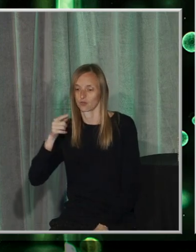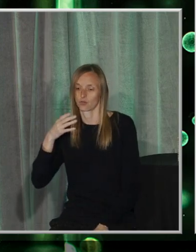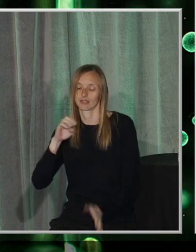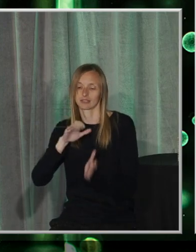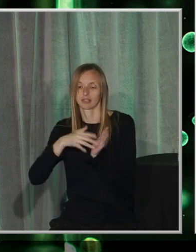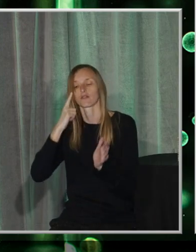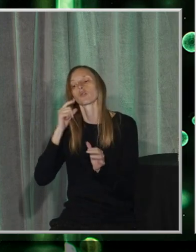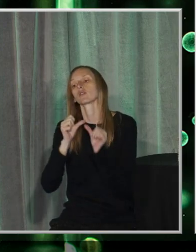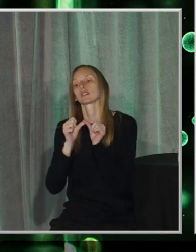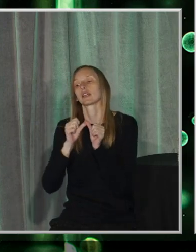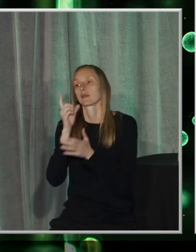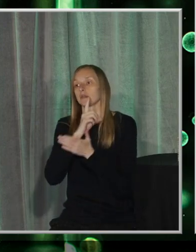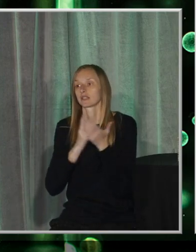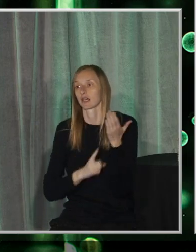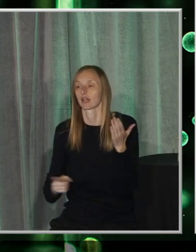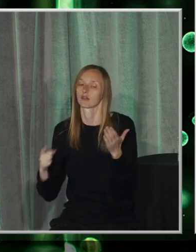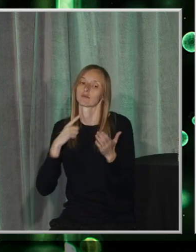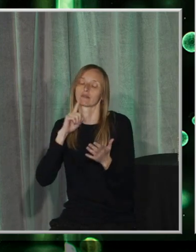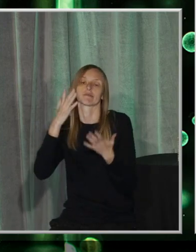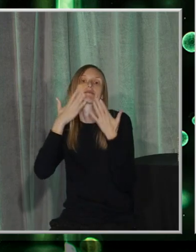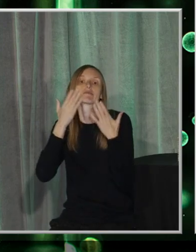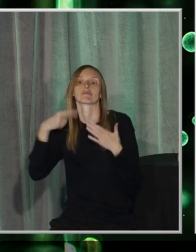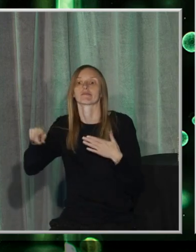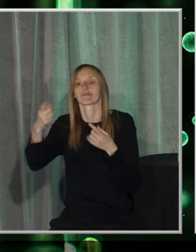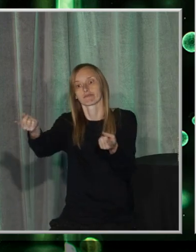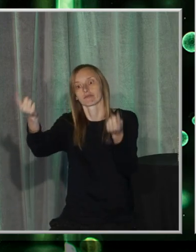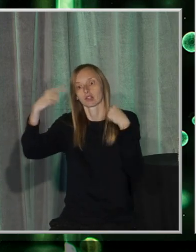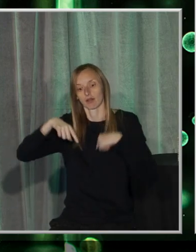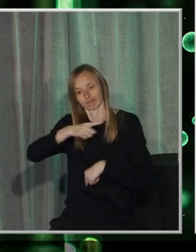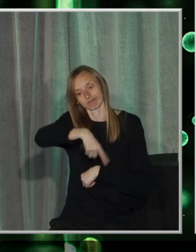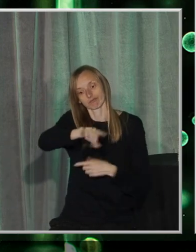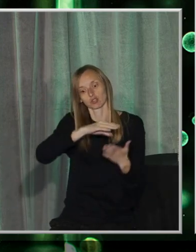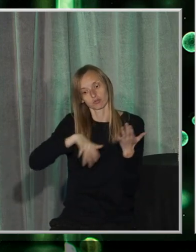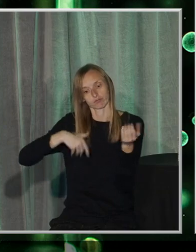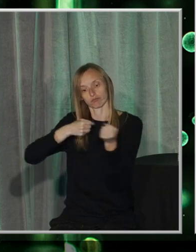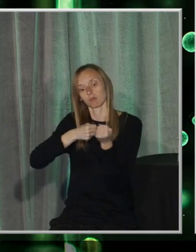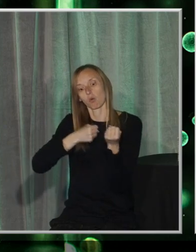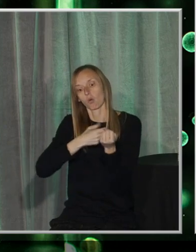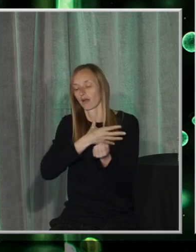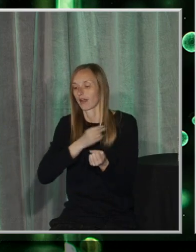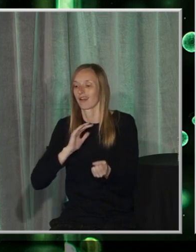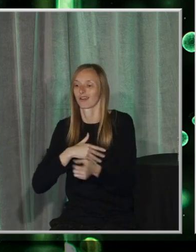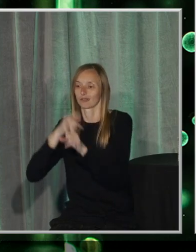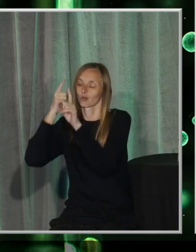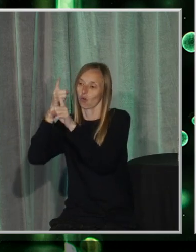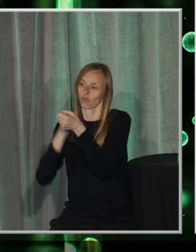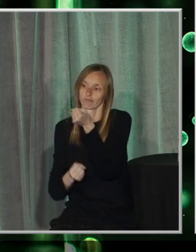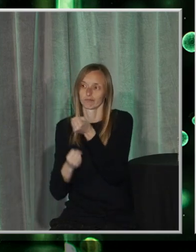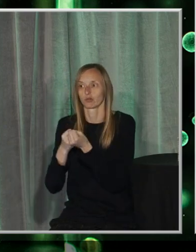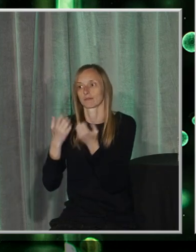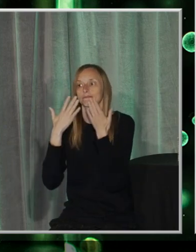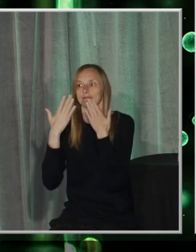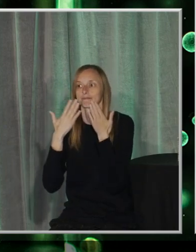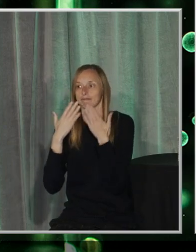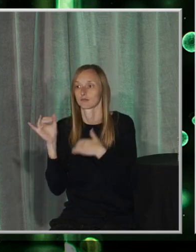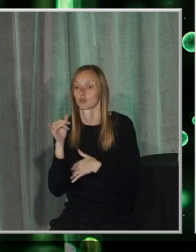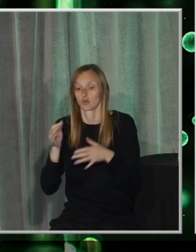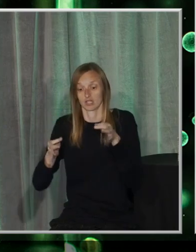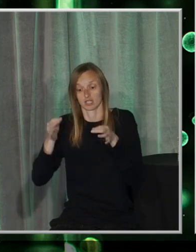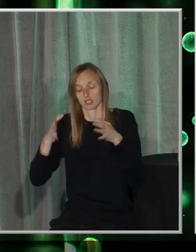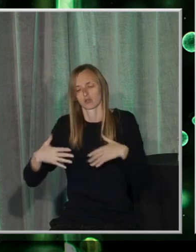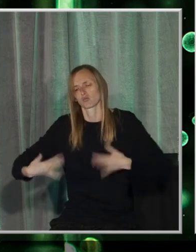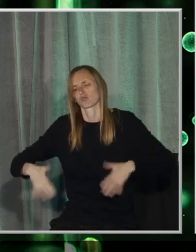for Sustainable Design, we thank you all for coming out to support these students and the mission of Wege Prize. We'd also like to thank our judges for